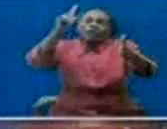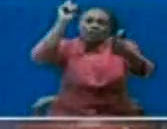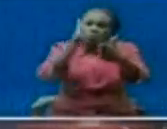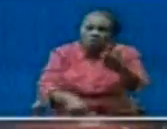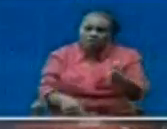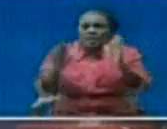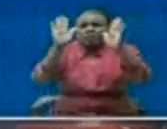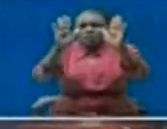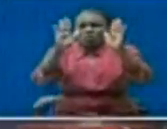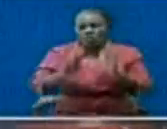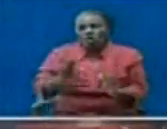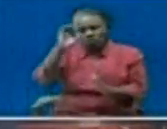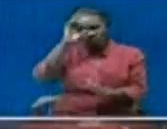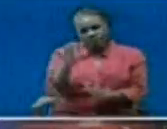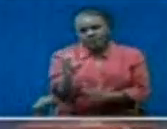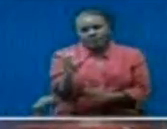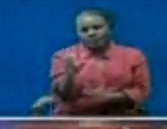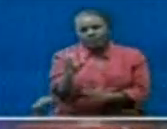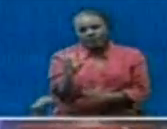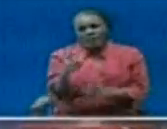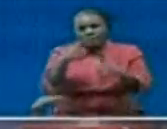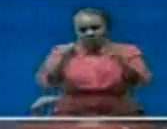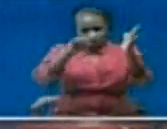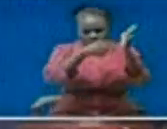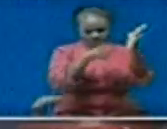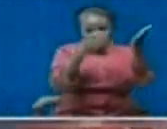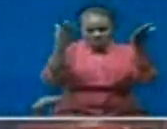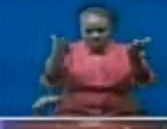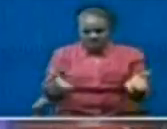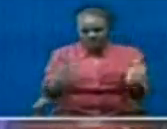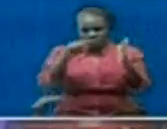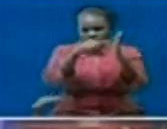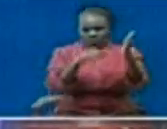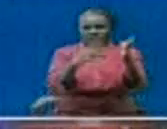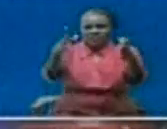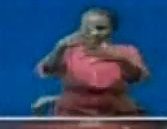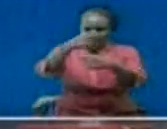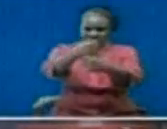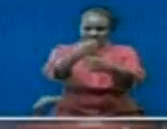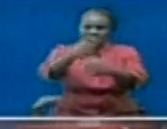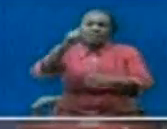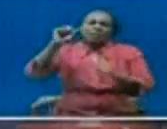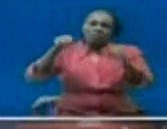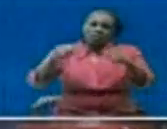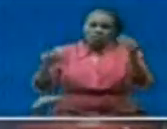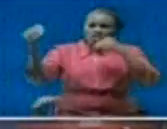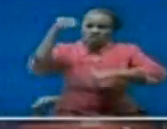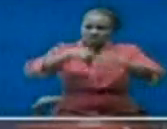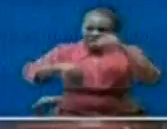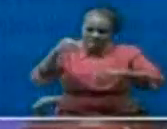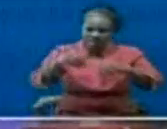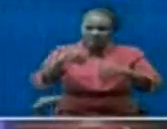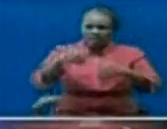in context, the way Honorable Ken has spoken, that the issues here are issues of trust. Can a referendum